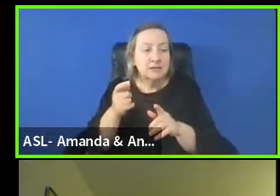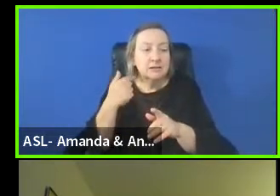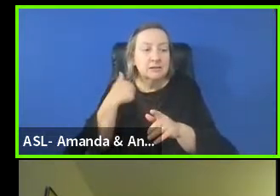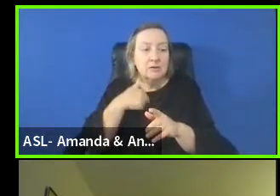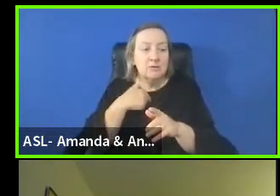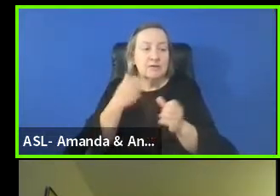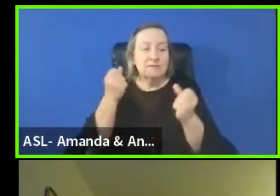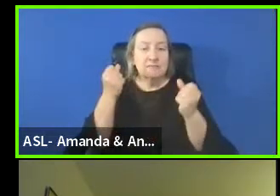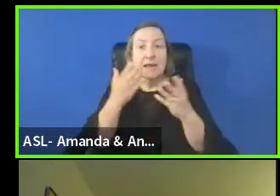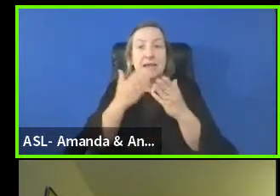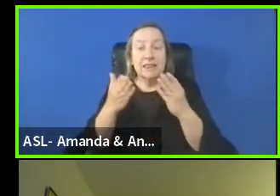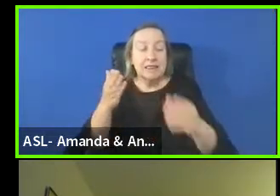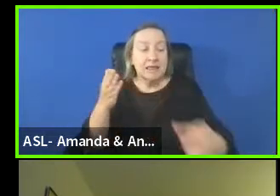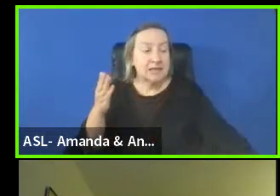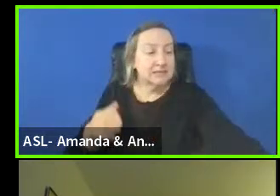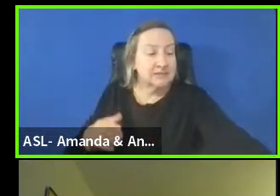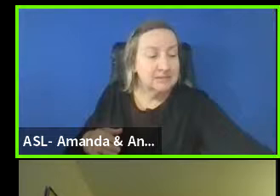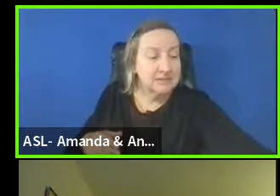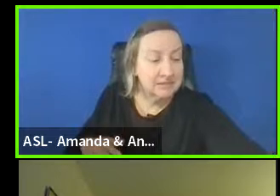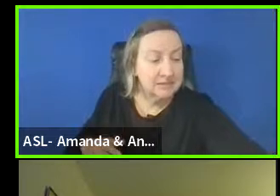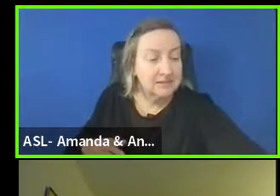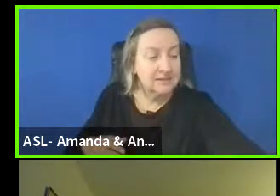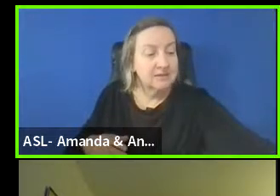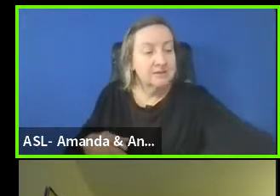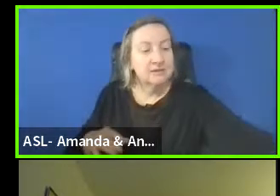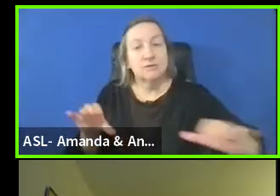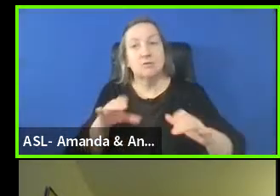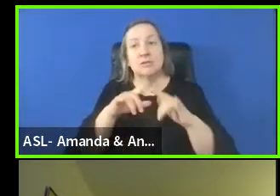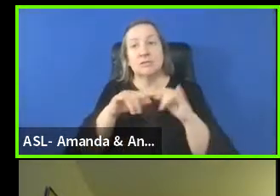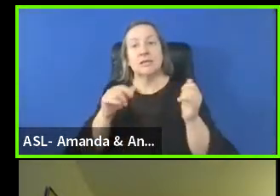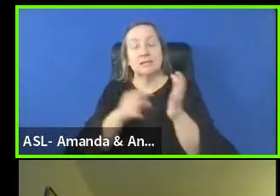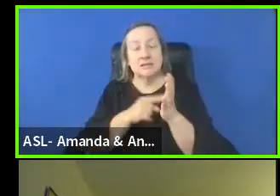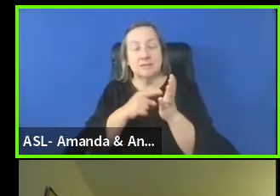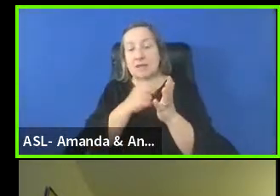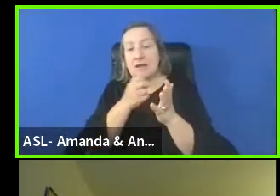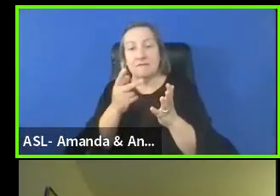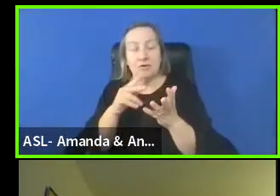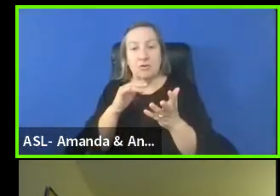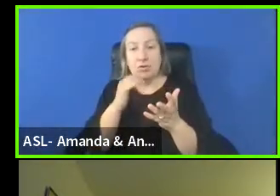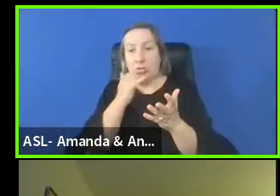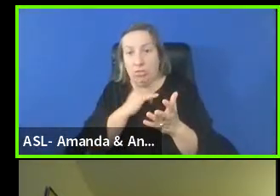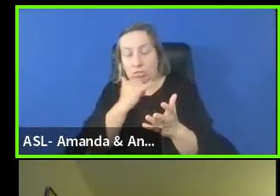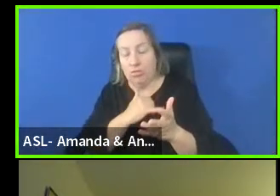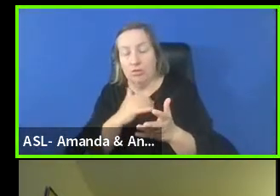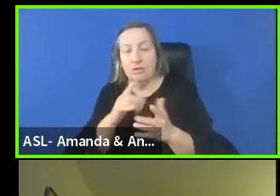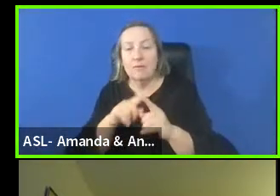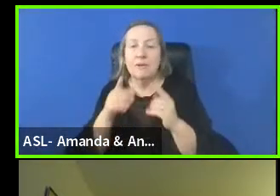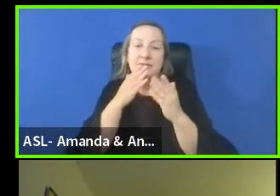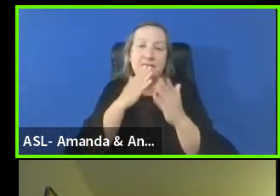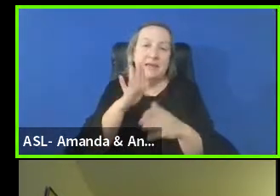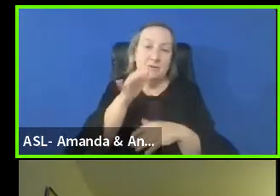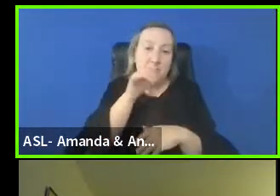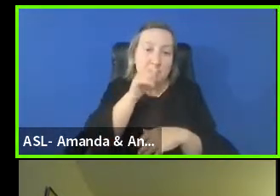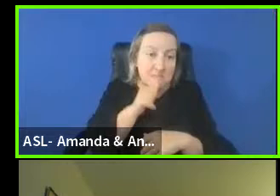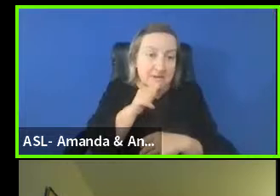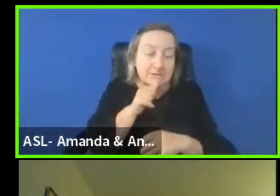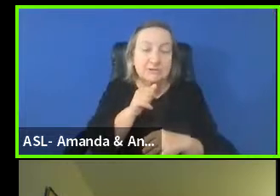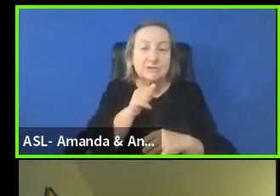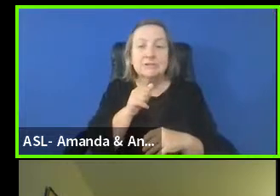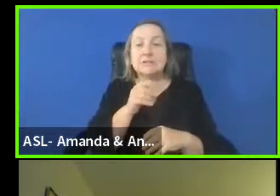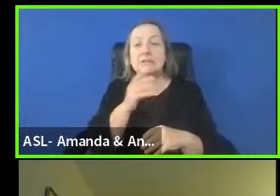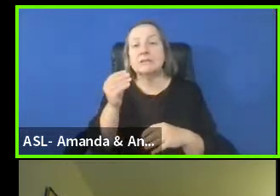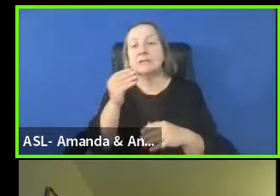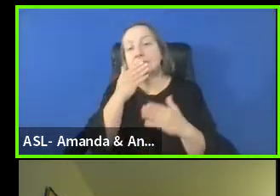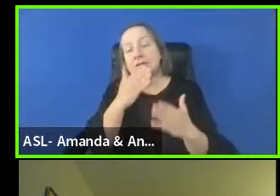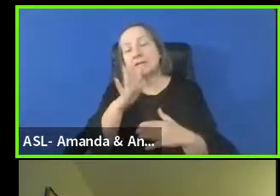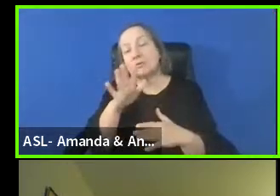many balls that are in the air. Sometimes a few hit the ground. So, but thank you for your patience and